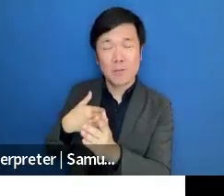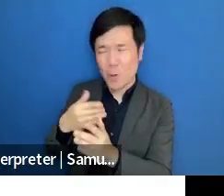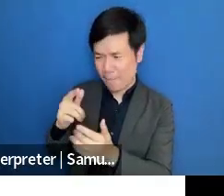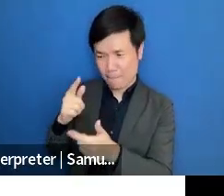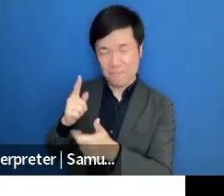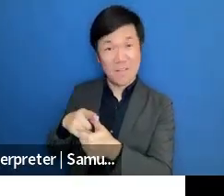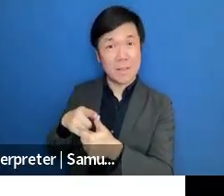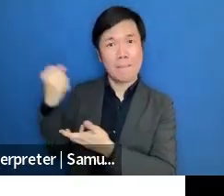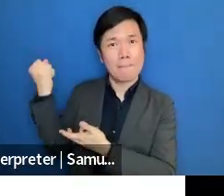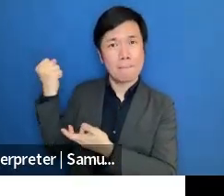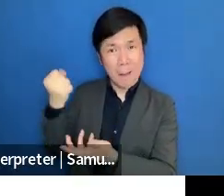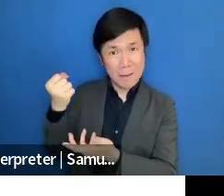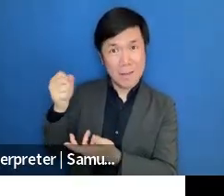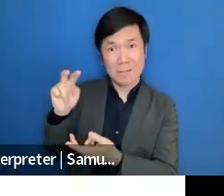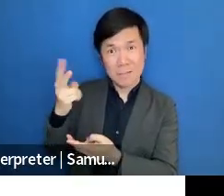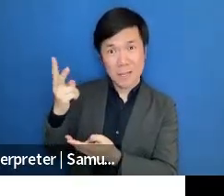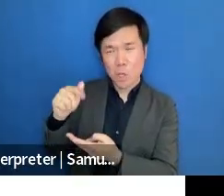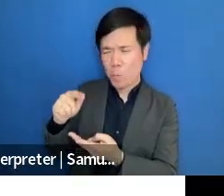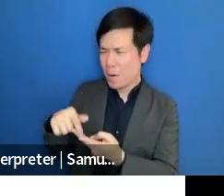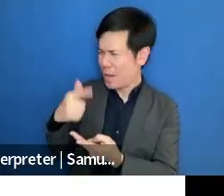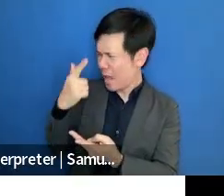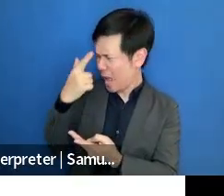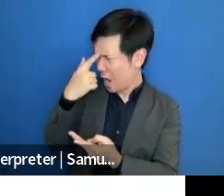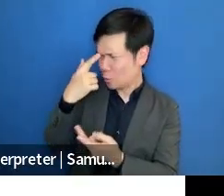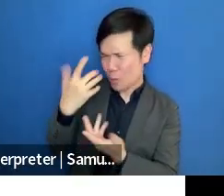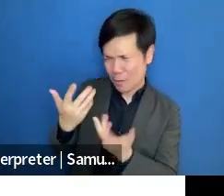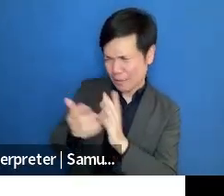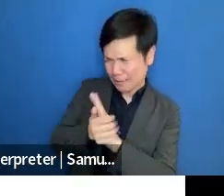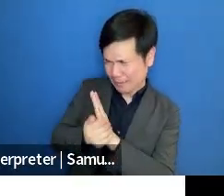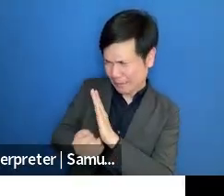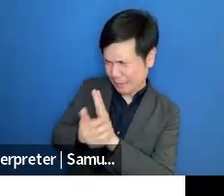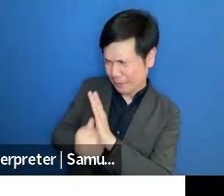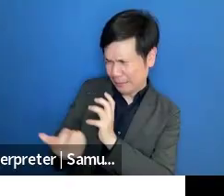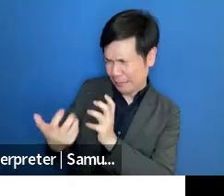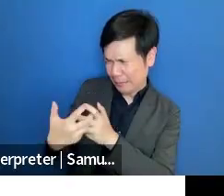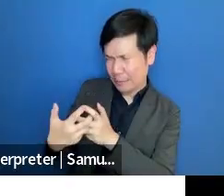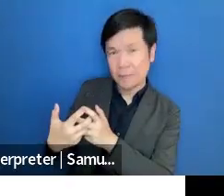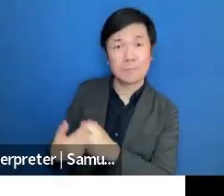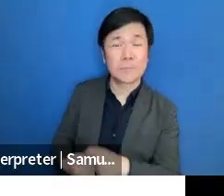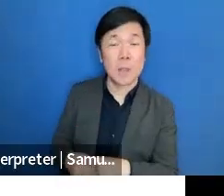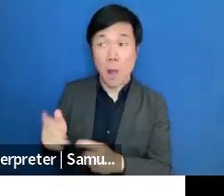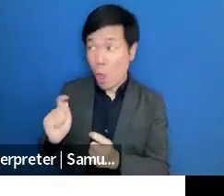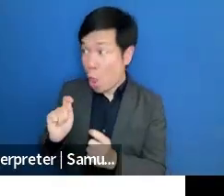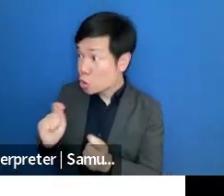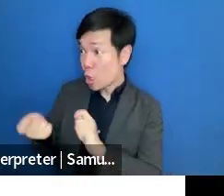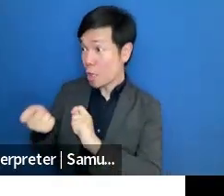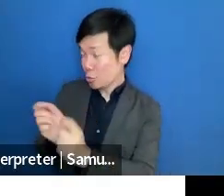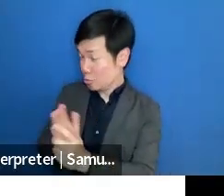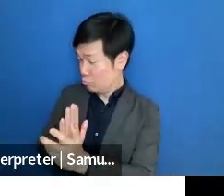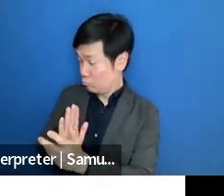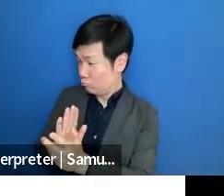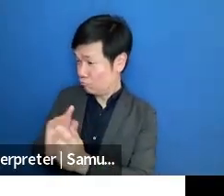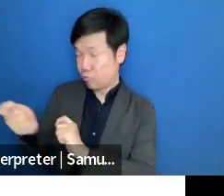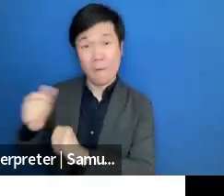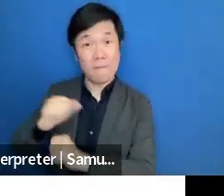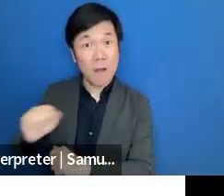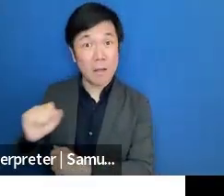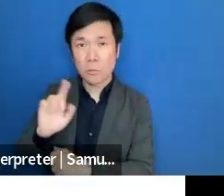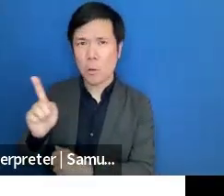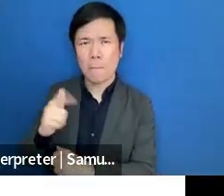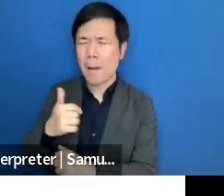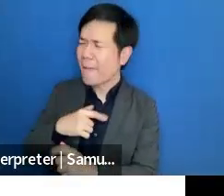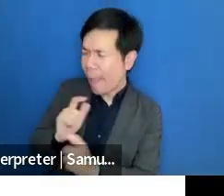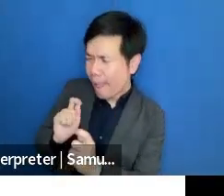and often means reorganizing or reallocating resources. Change is not linear, and making space for that is central to